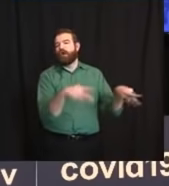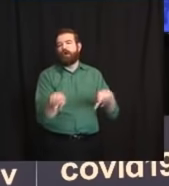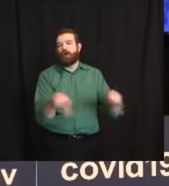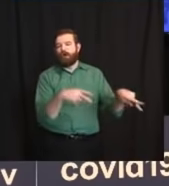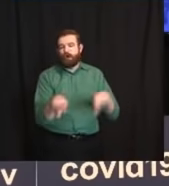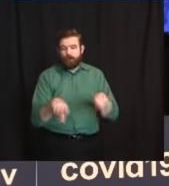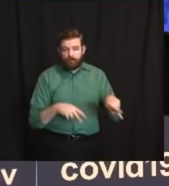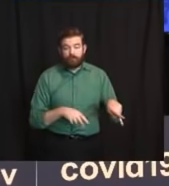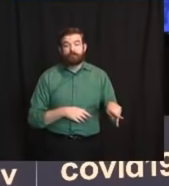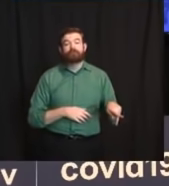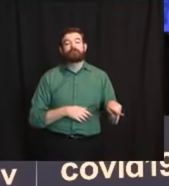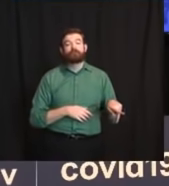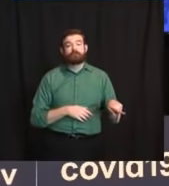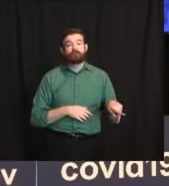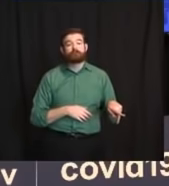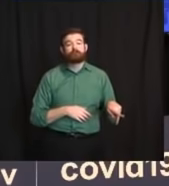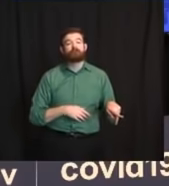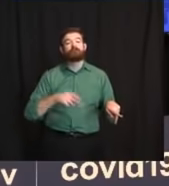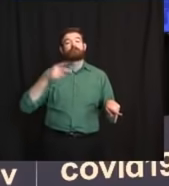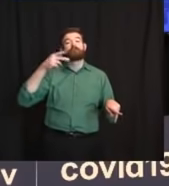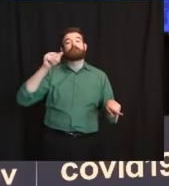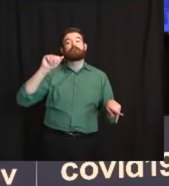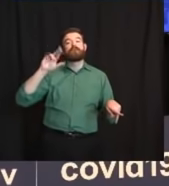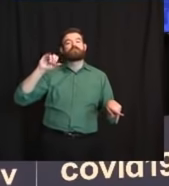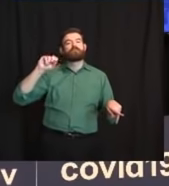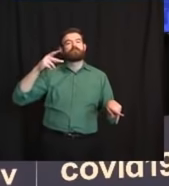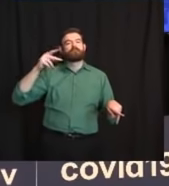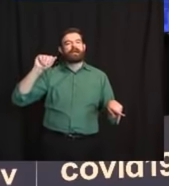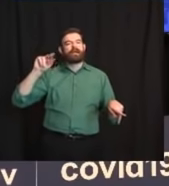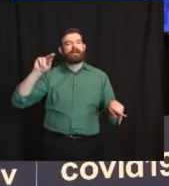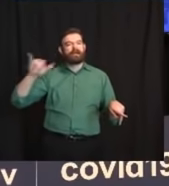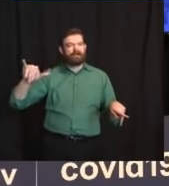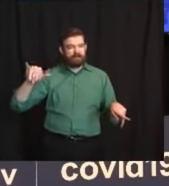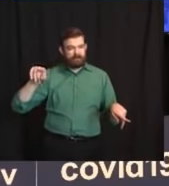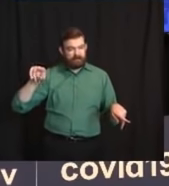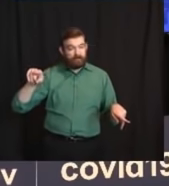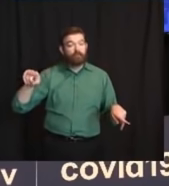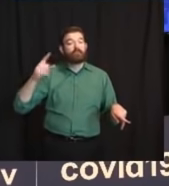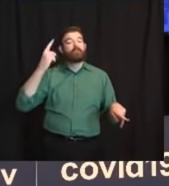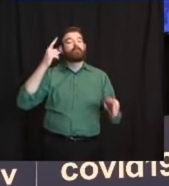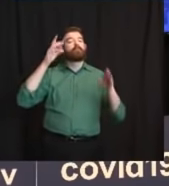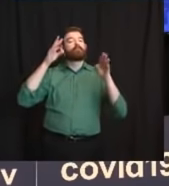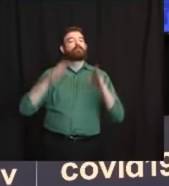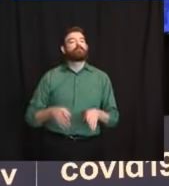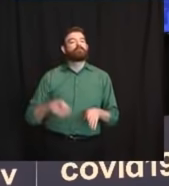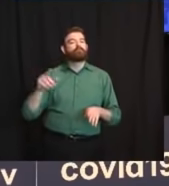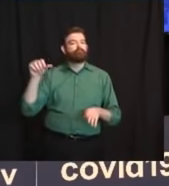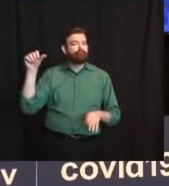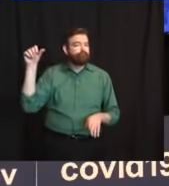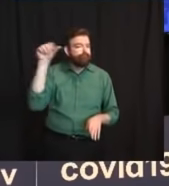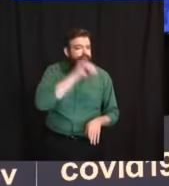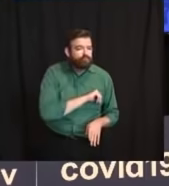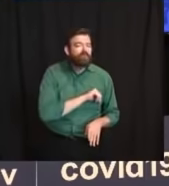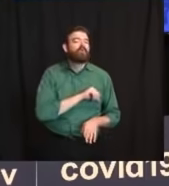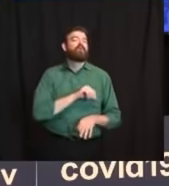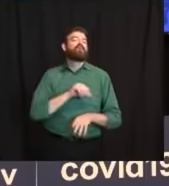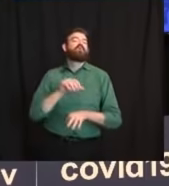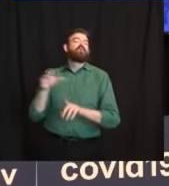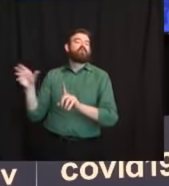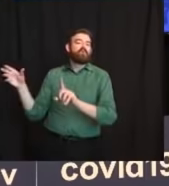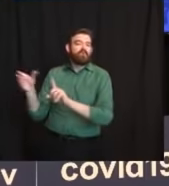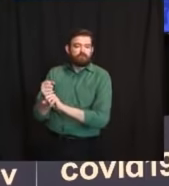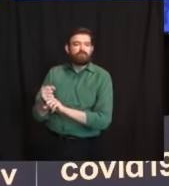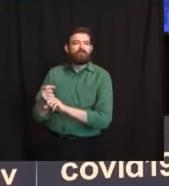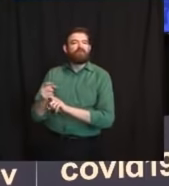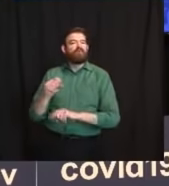custody, arrested, and while being processed, intentionally coughed towards the officer, stating that she had COVID-19.